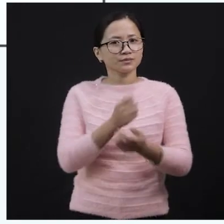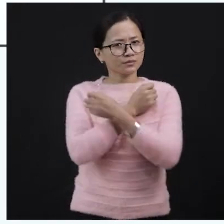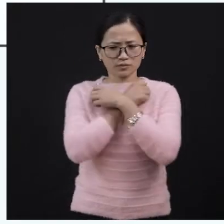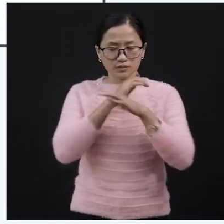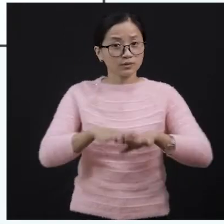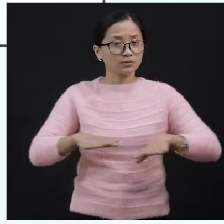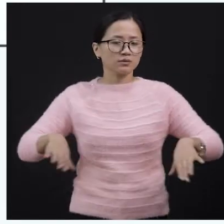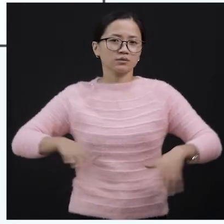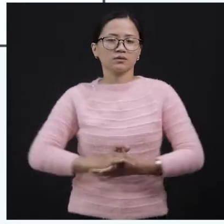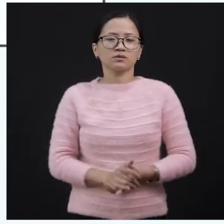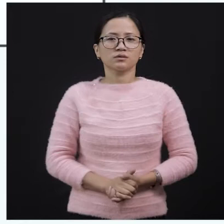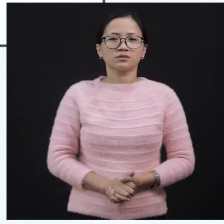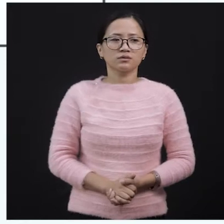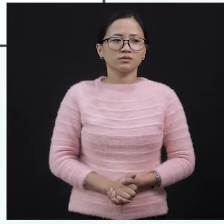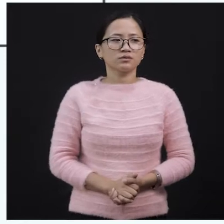students,